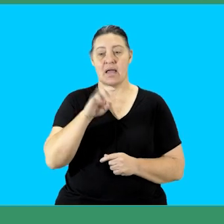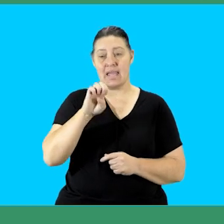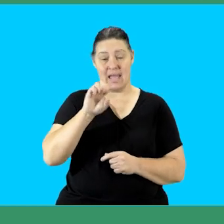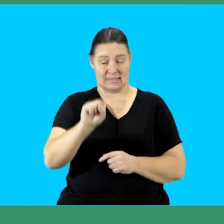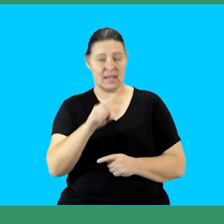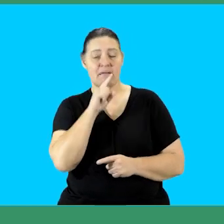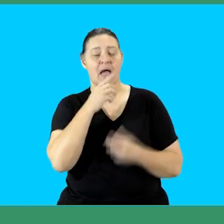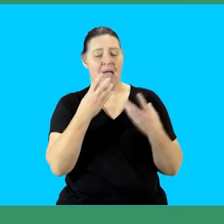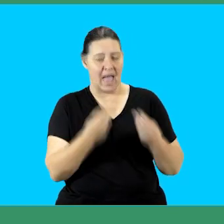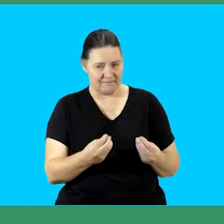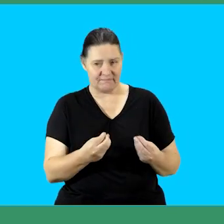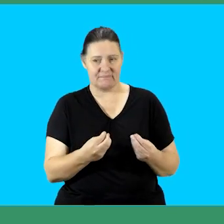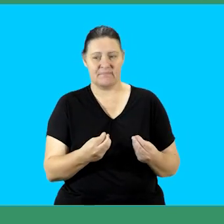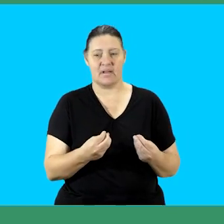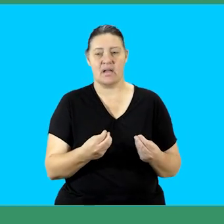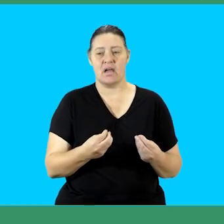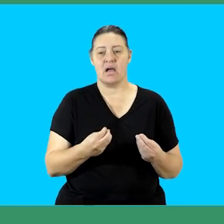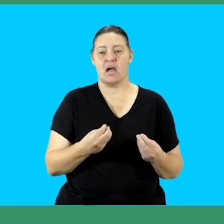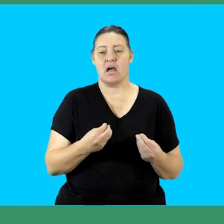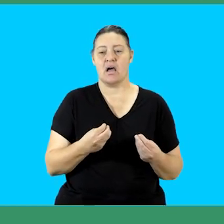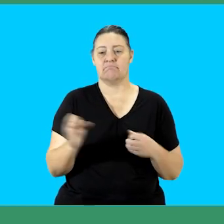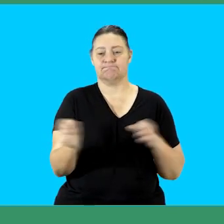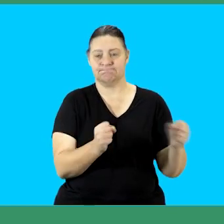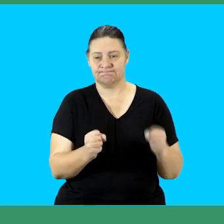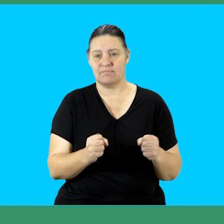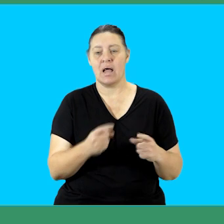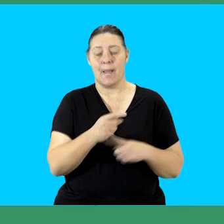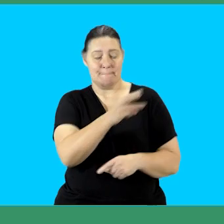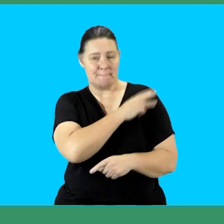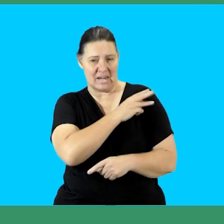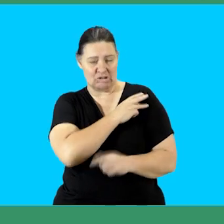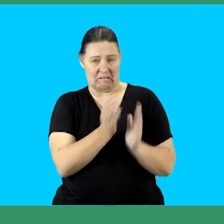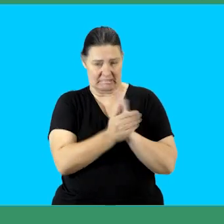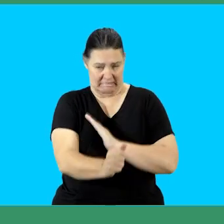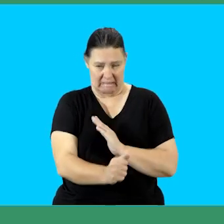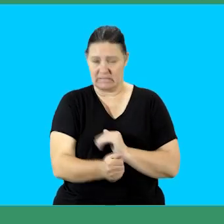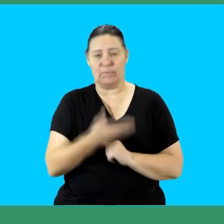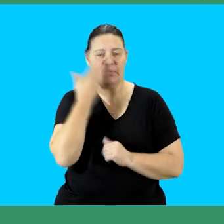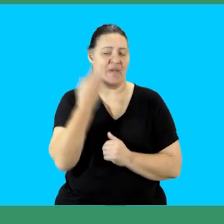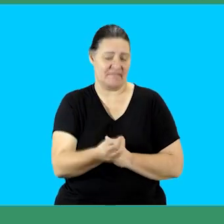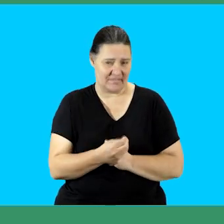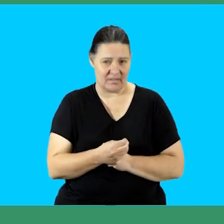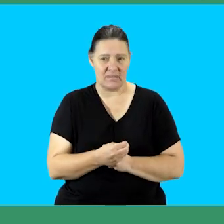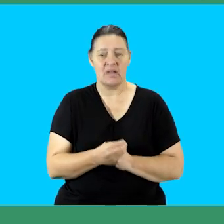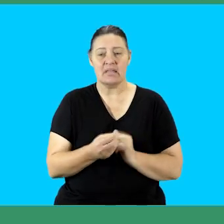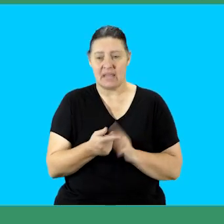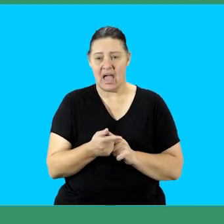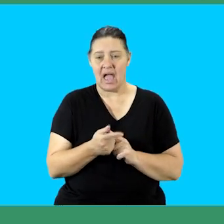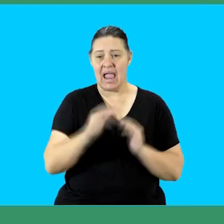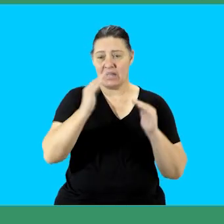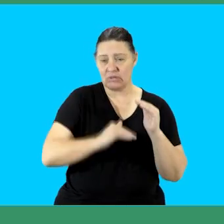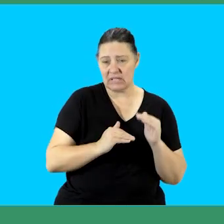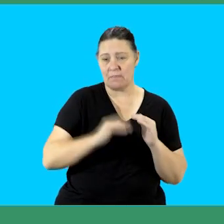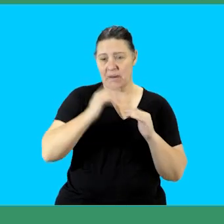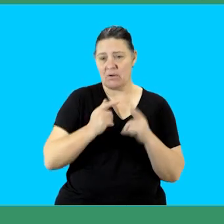that lacks management skills. The increase in the minimum wages of employees that is enforced